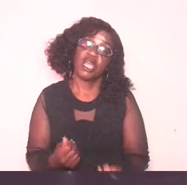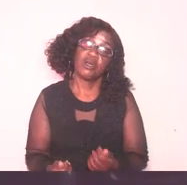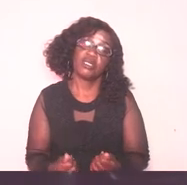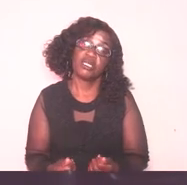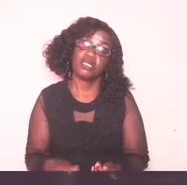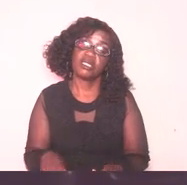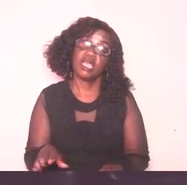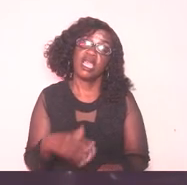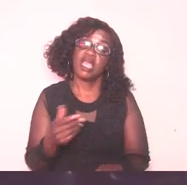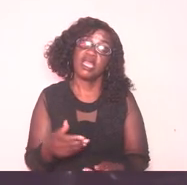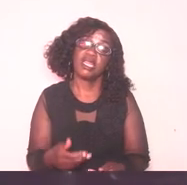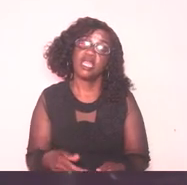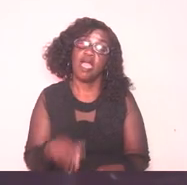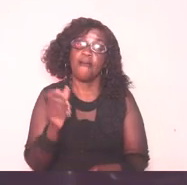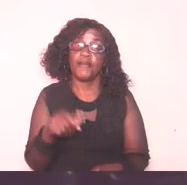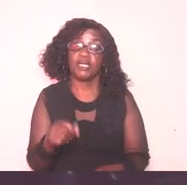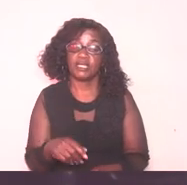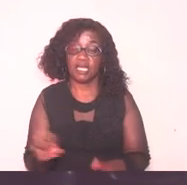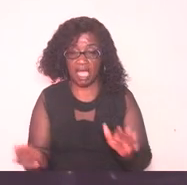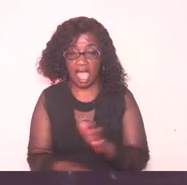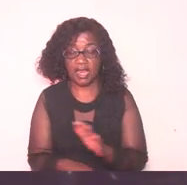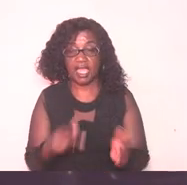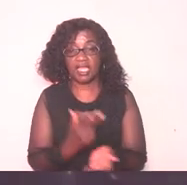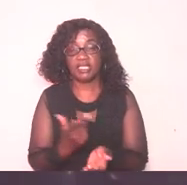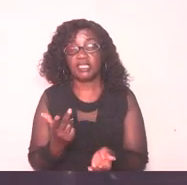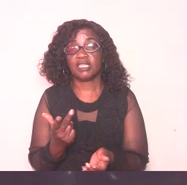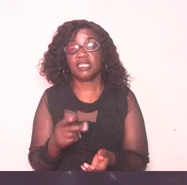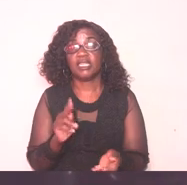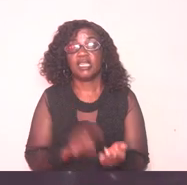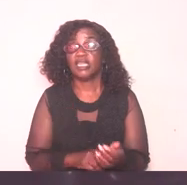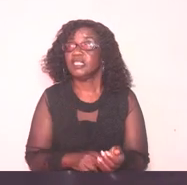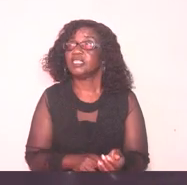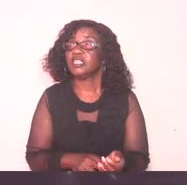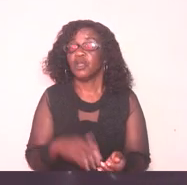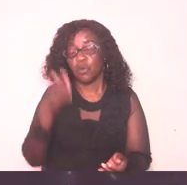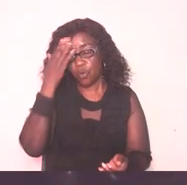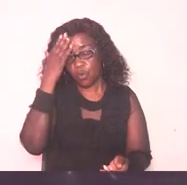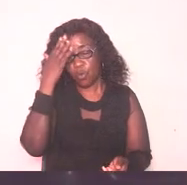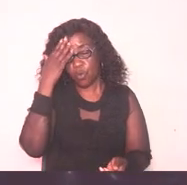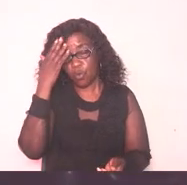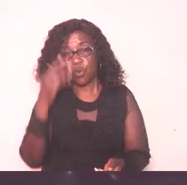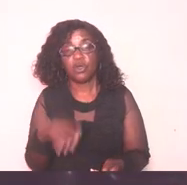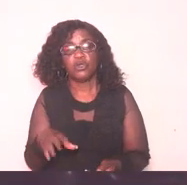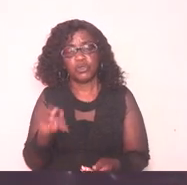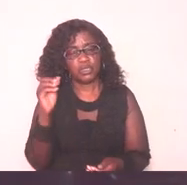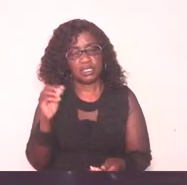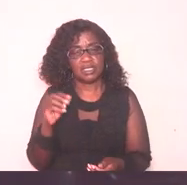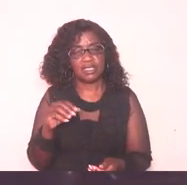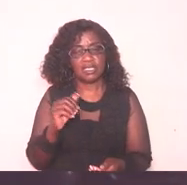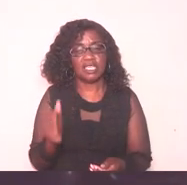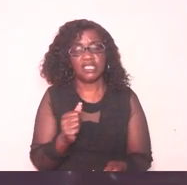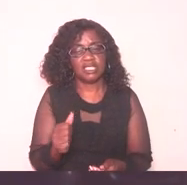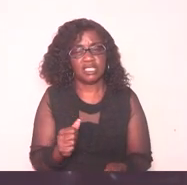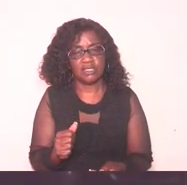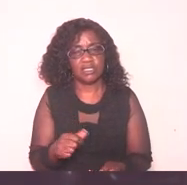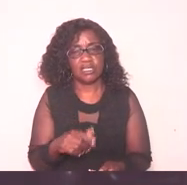is anyone who is below the age of 18. And then we clarify that who decides the age of sexual consent, the